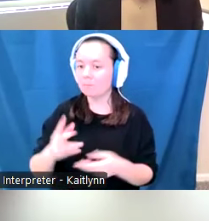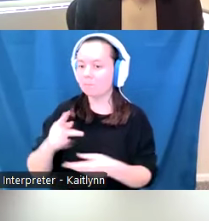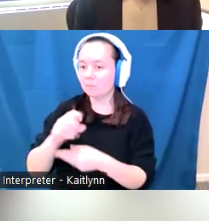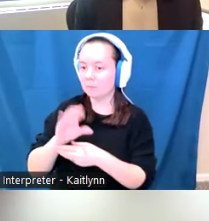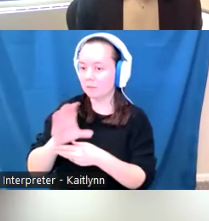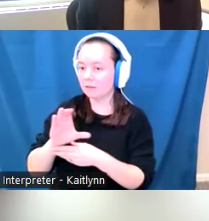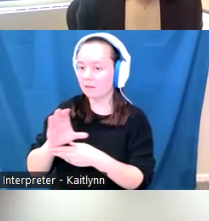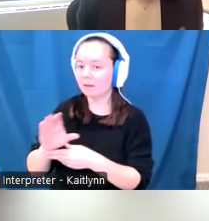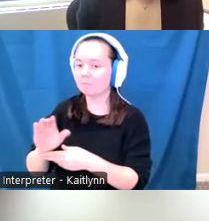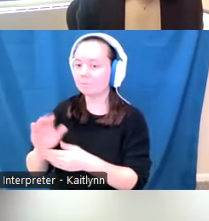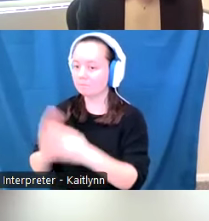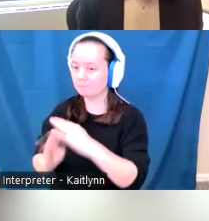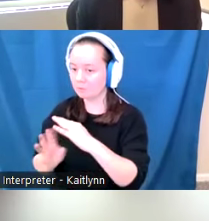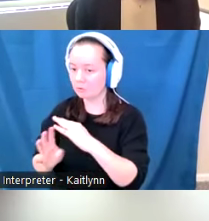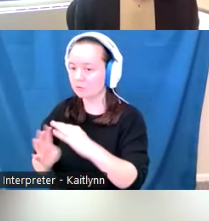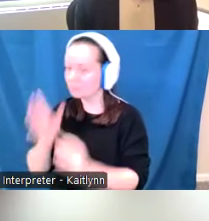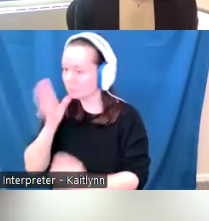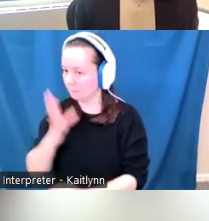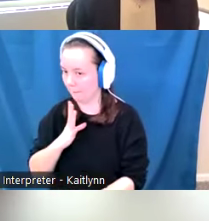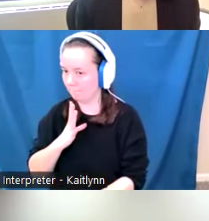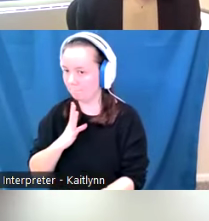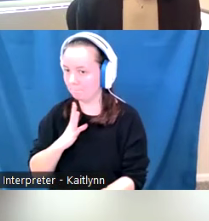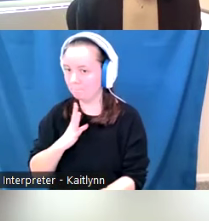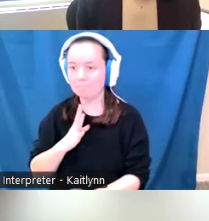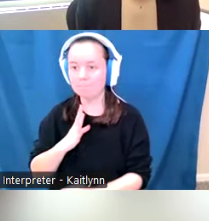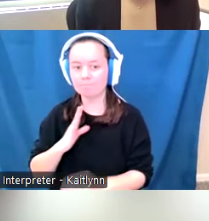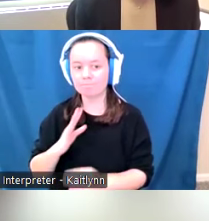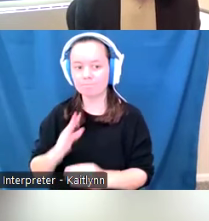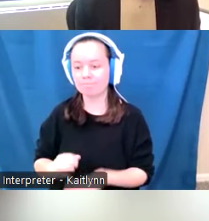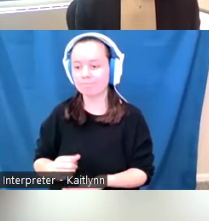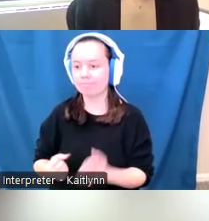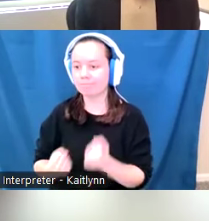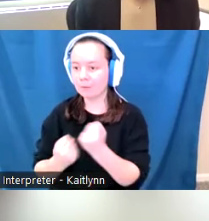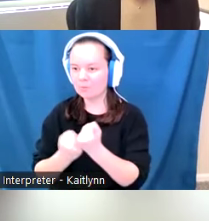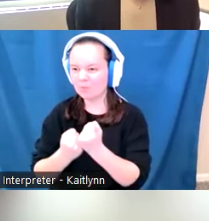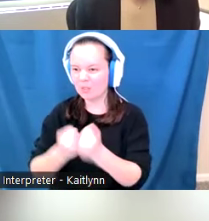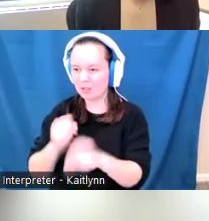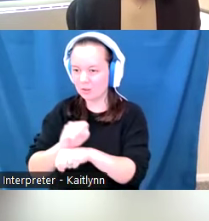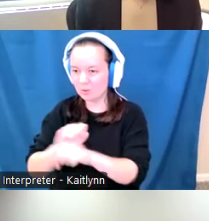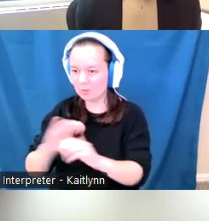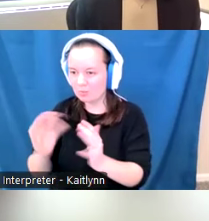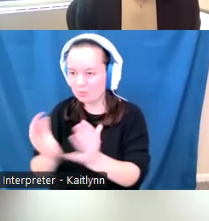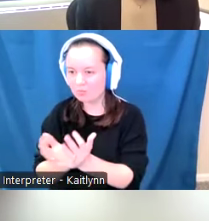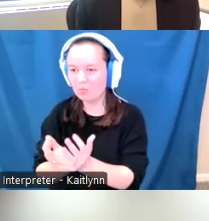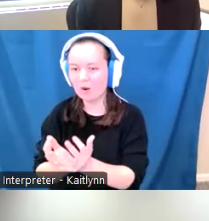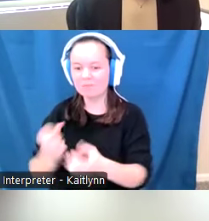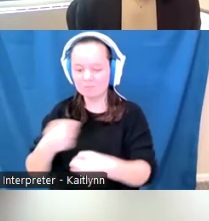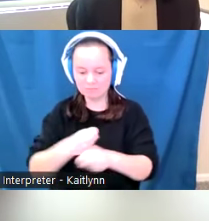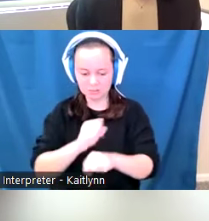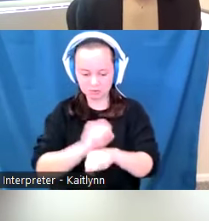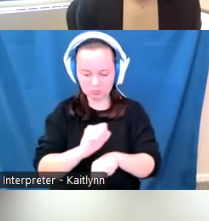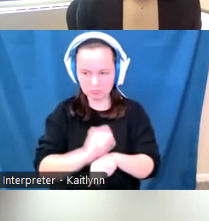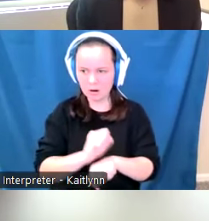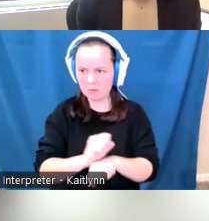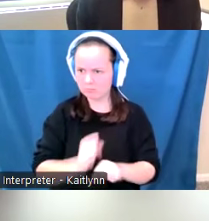women. Uplifting this workforce and making these occupations better, more desirable roles is really crucial to